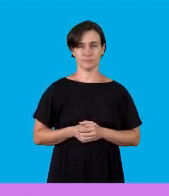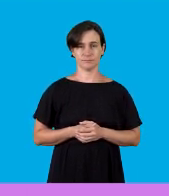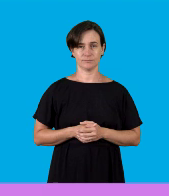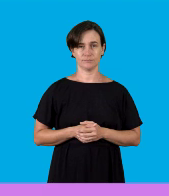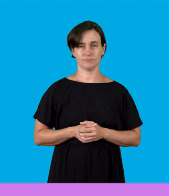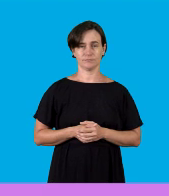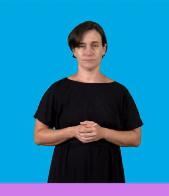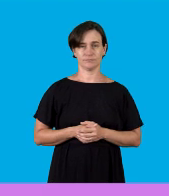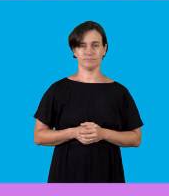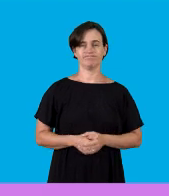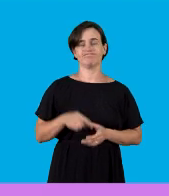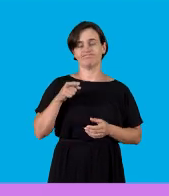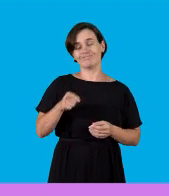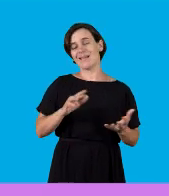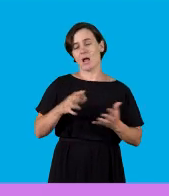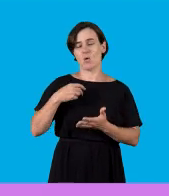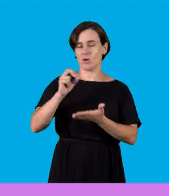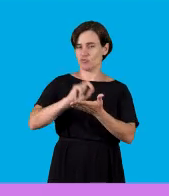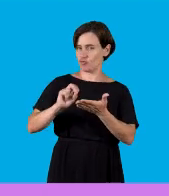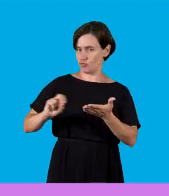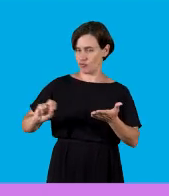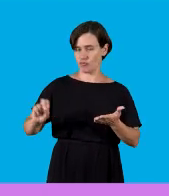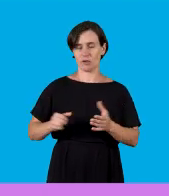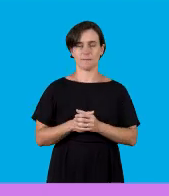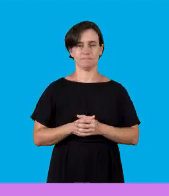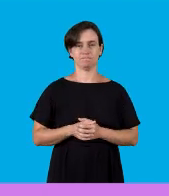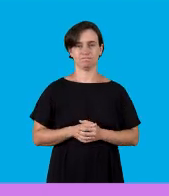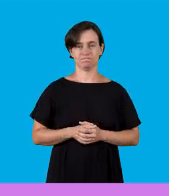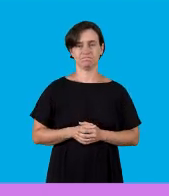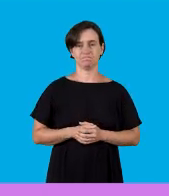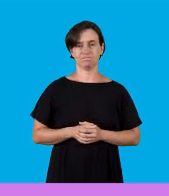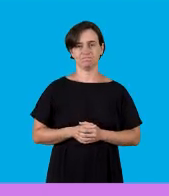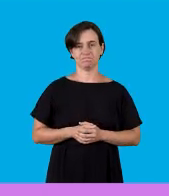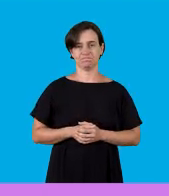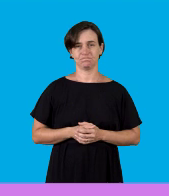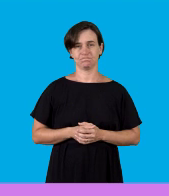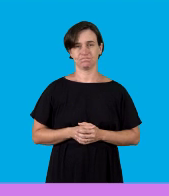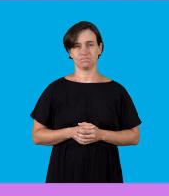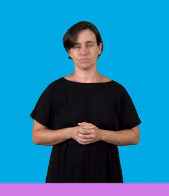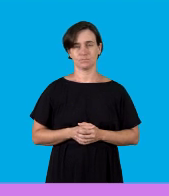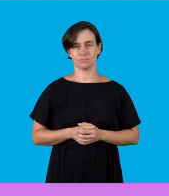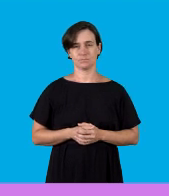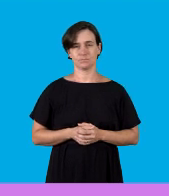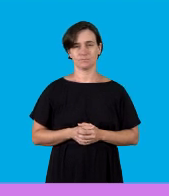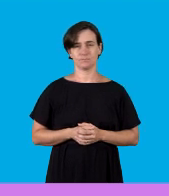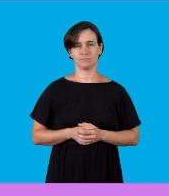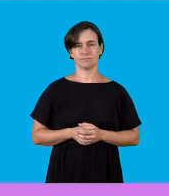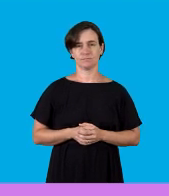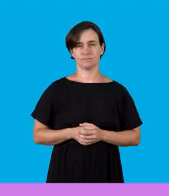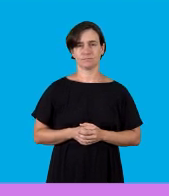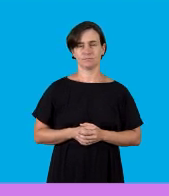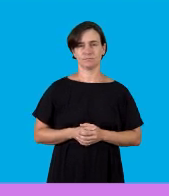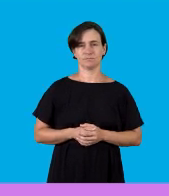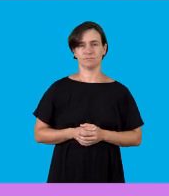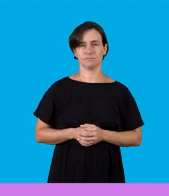So this is how we write our directions. There's ahead of her. So there's no need to write all that information that we